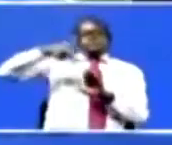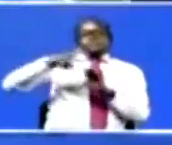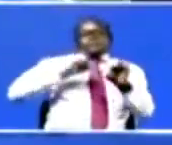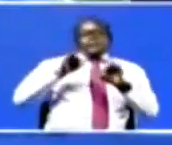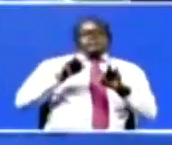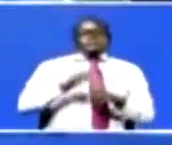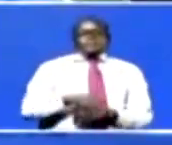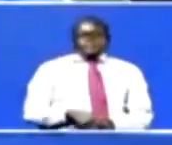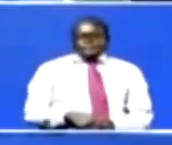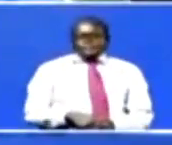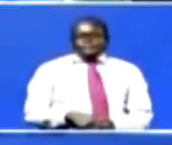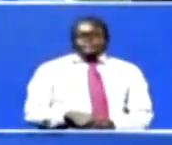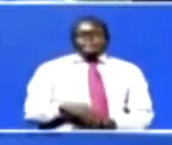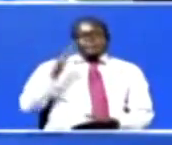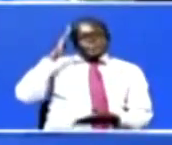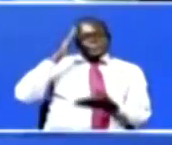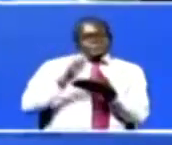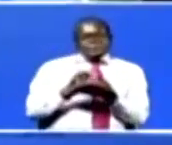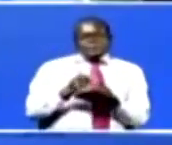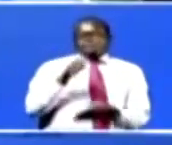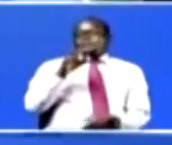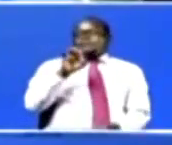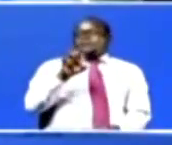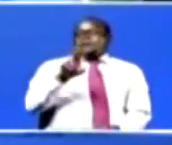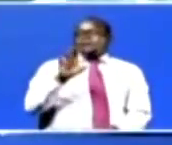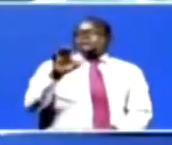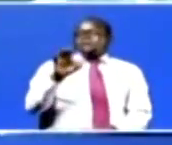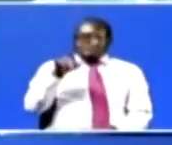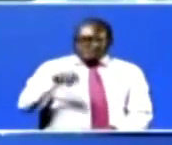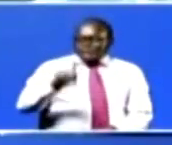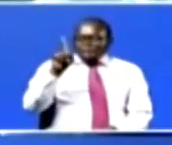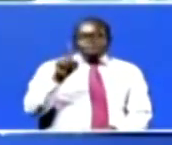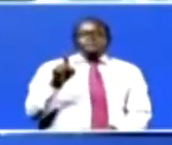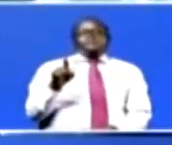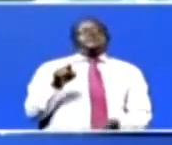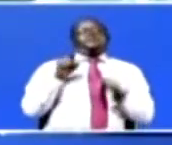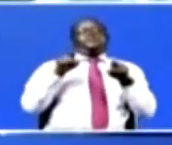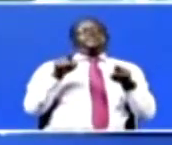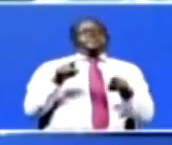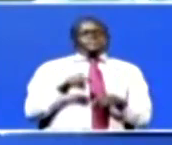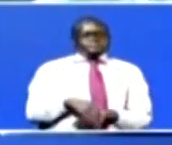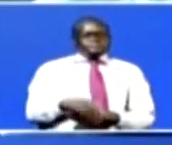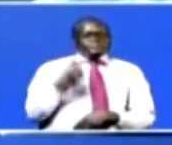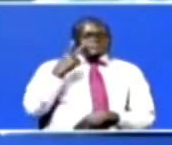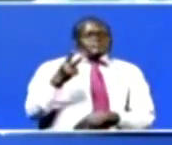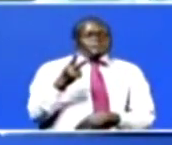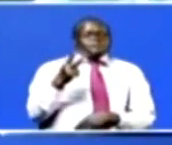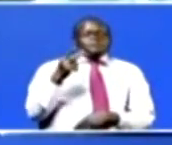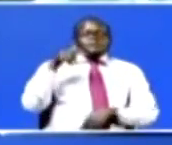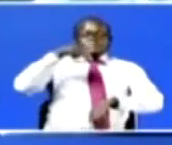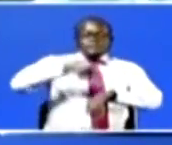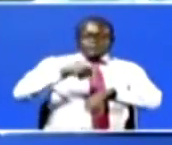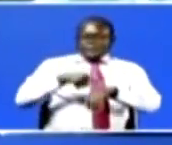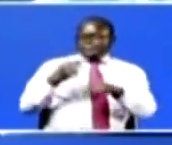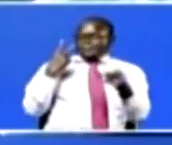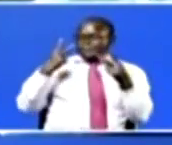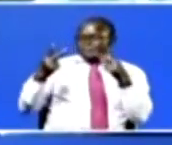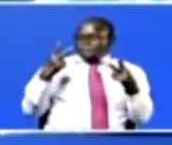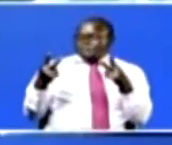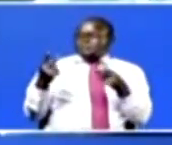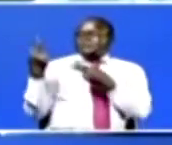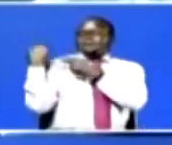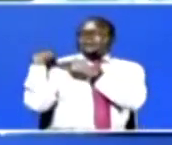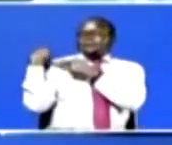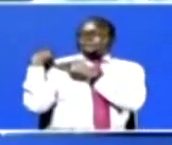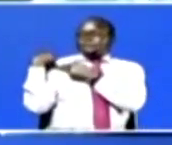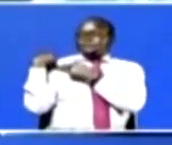explains. I believe the ERC is overwhelmed to a certain extent, and this can just be seen because when you look at the jurisprudence